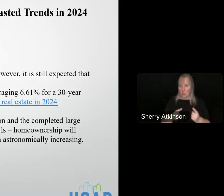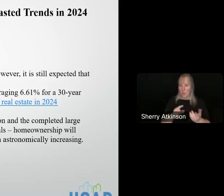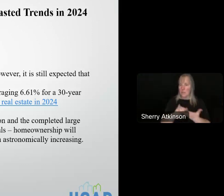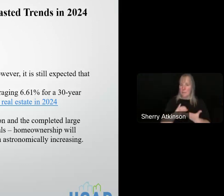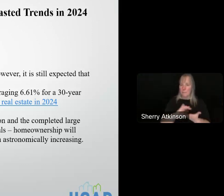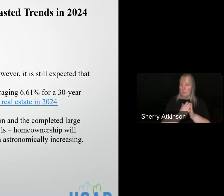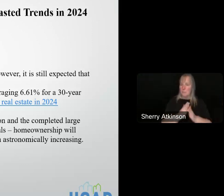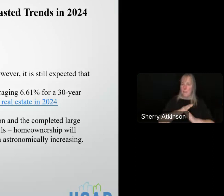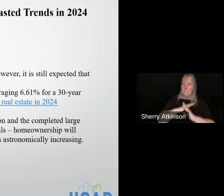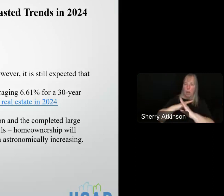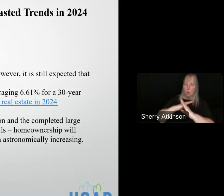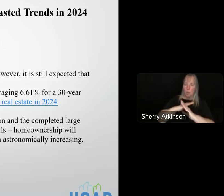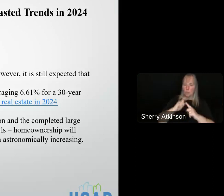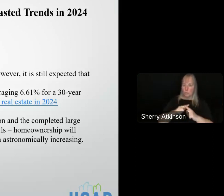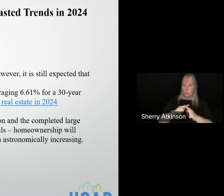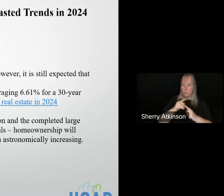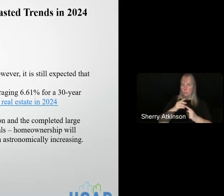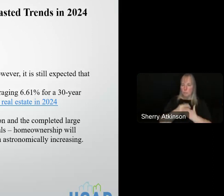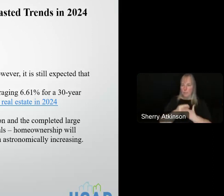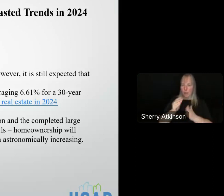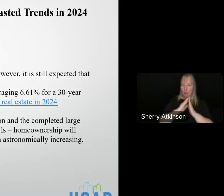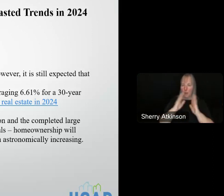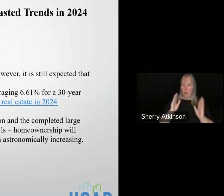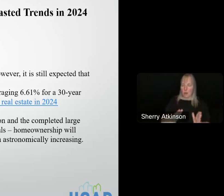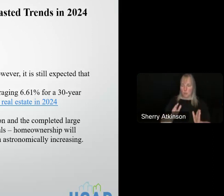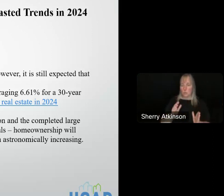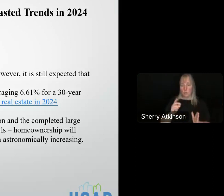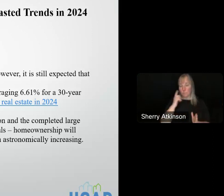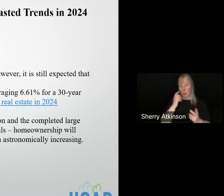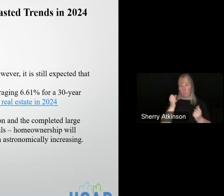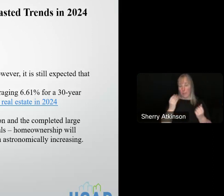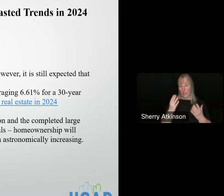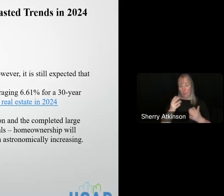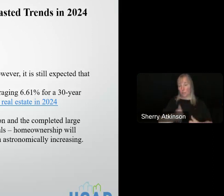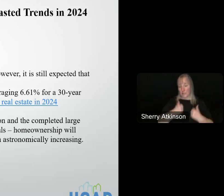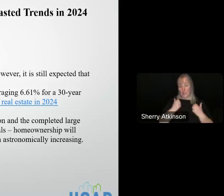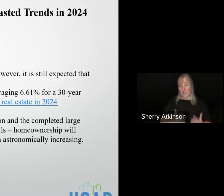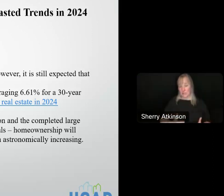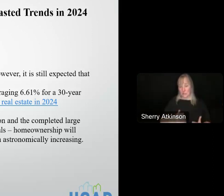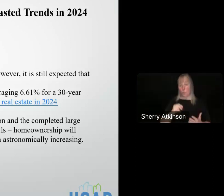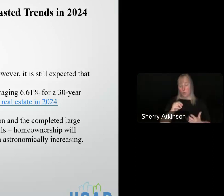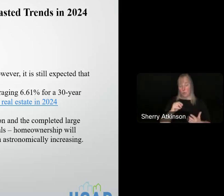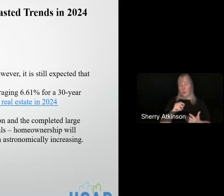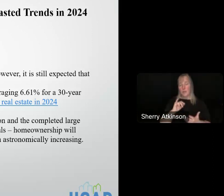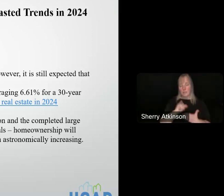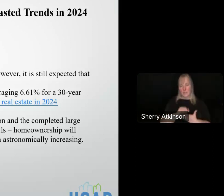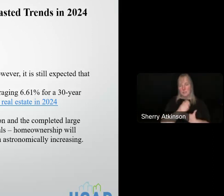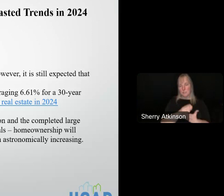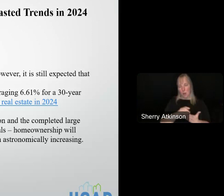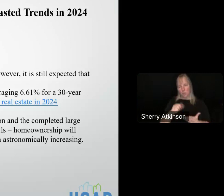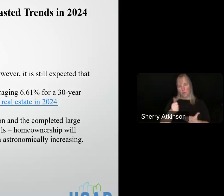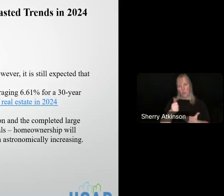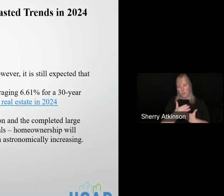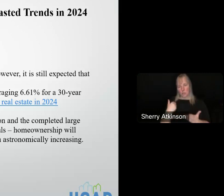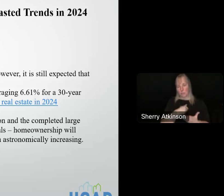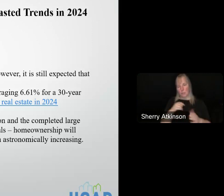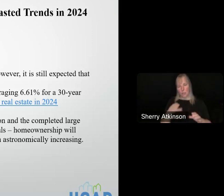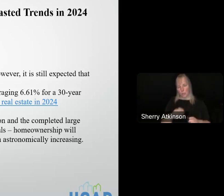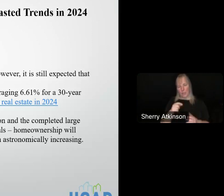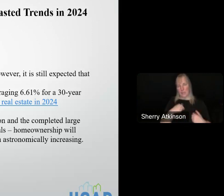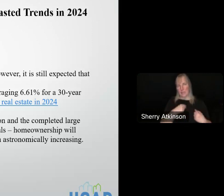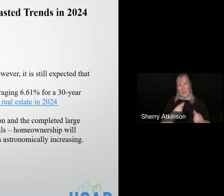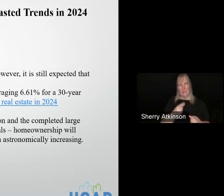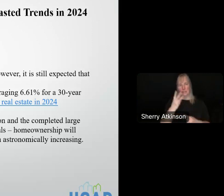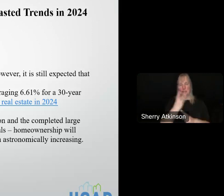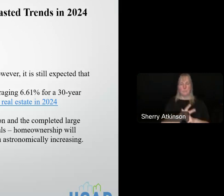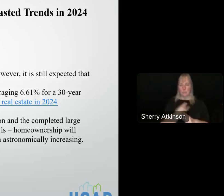ownership and some difficulties some of our county residents. So there's some other things that we've been doing there. At least the last 6 months, we